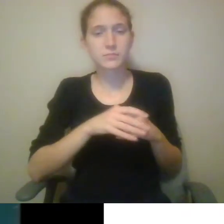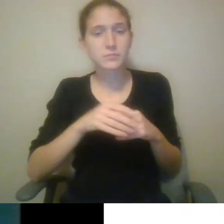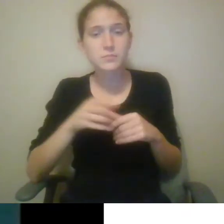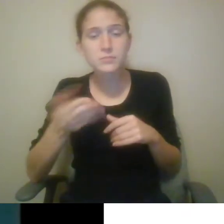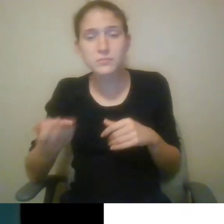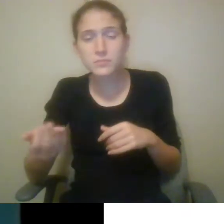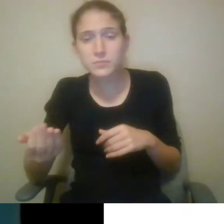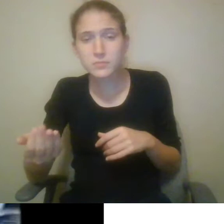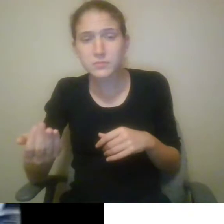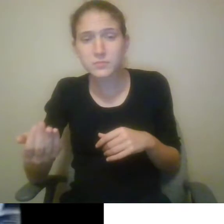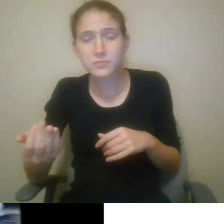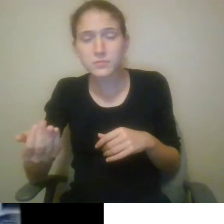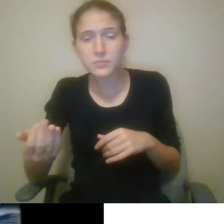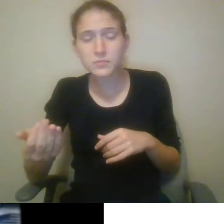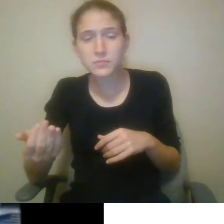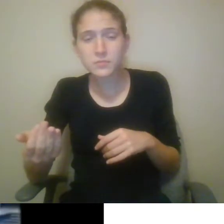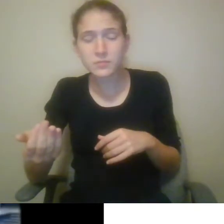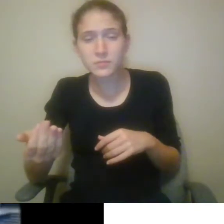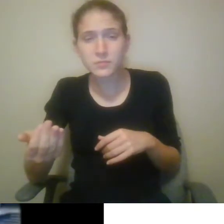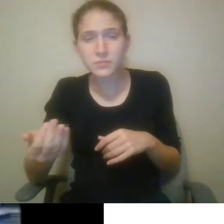saying.